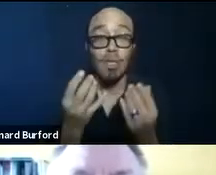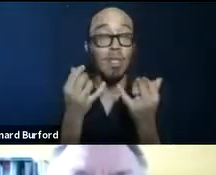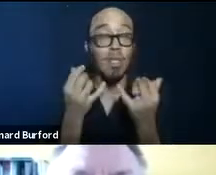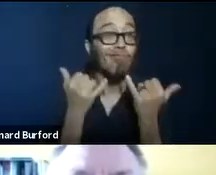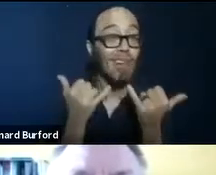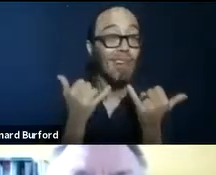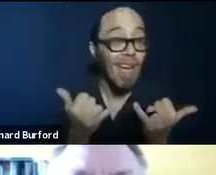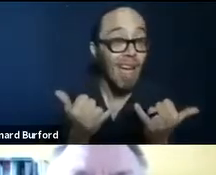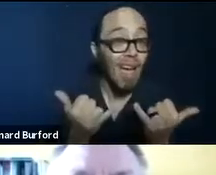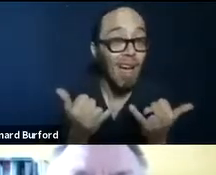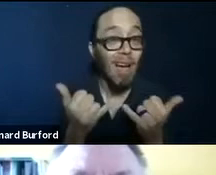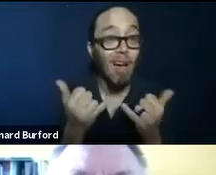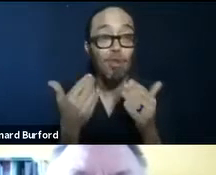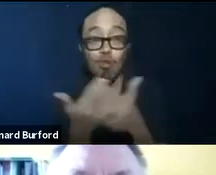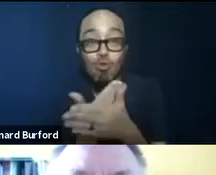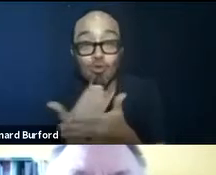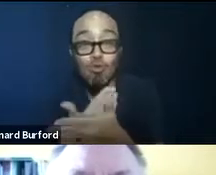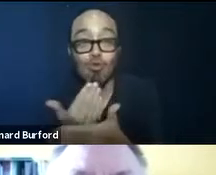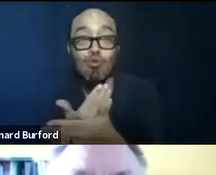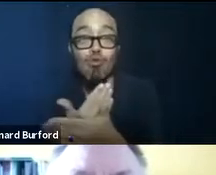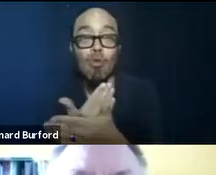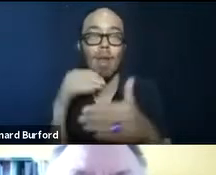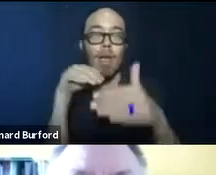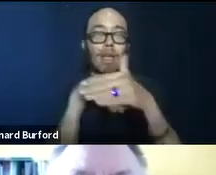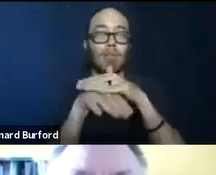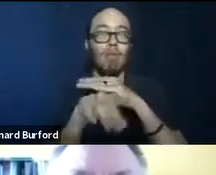and accessible to all disabilities.